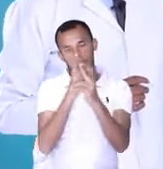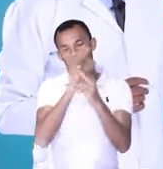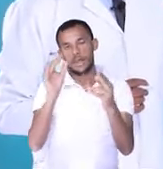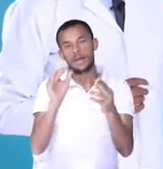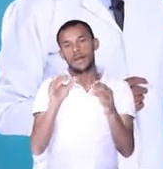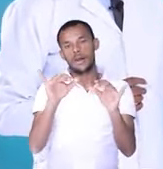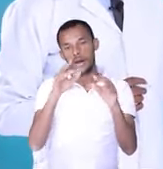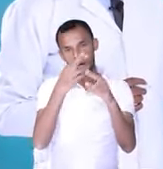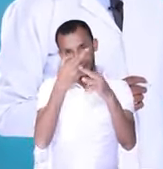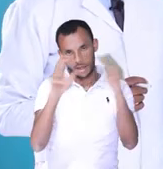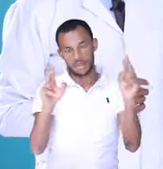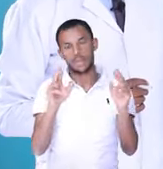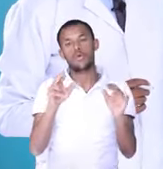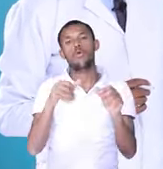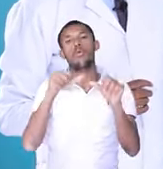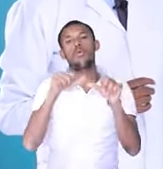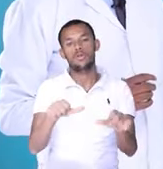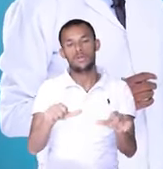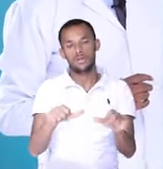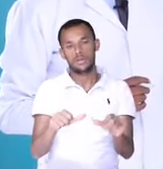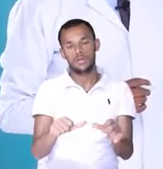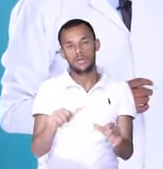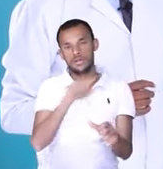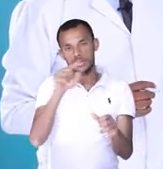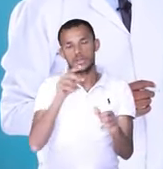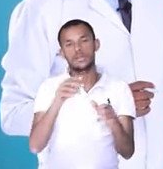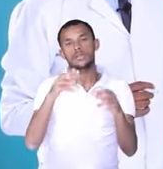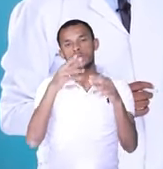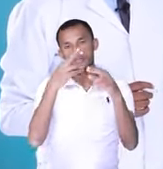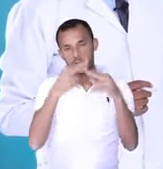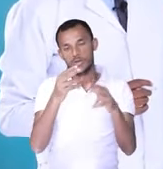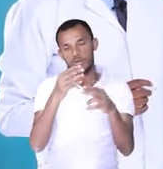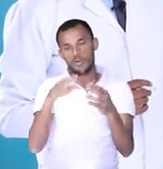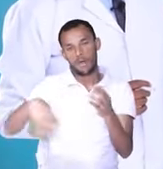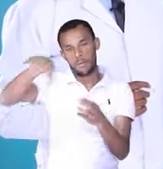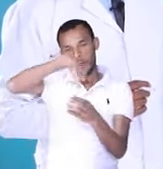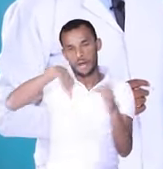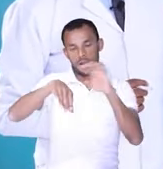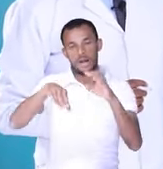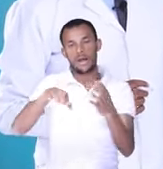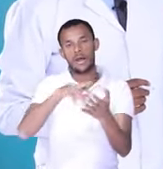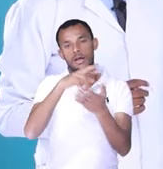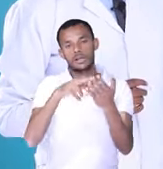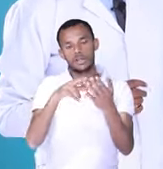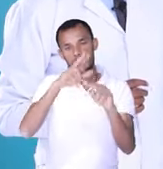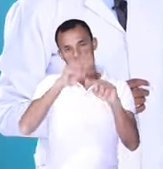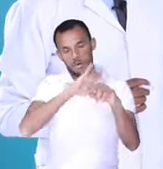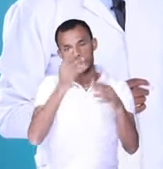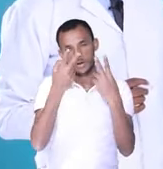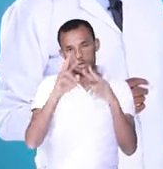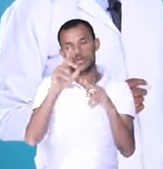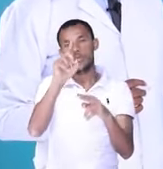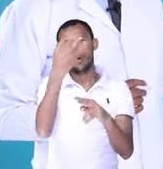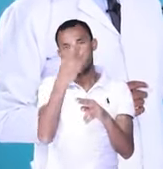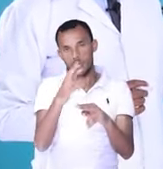Rate law and rate constant, the rate of chemical reactions depend on the concentrations of one or